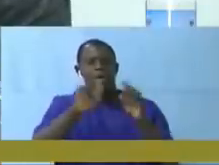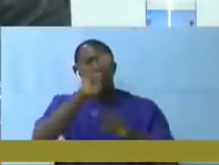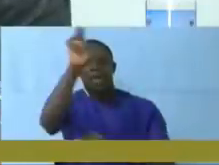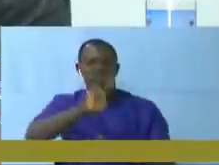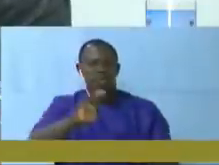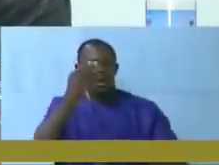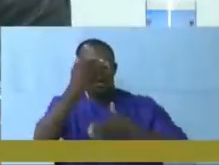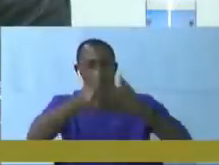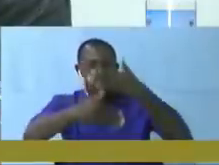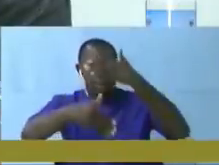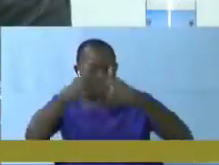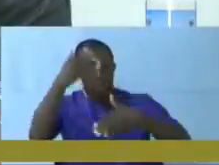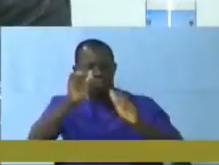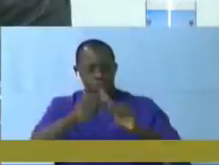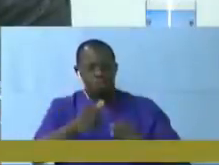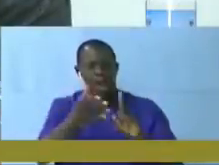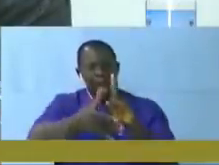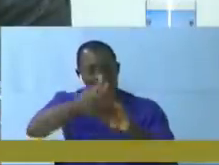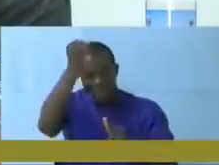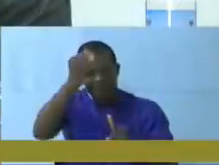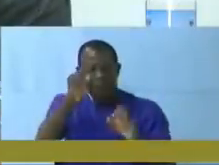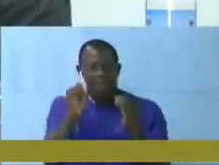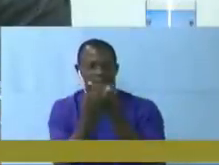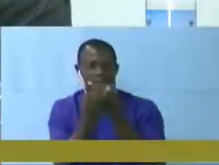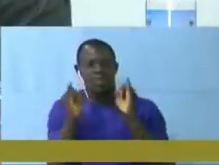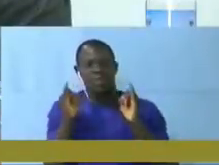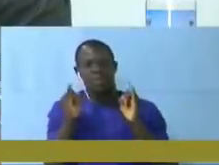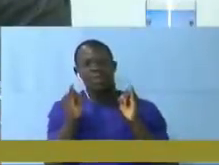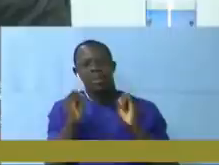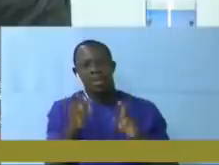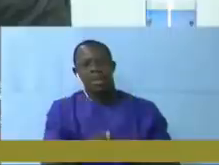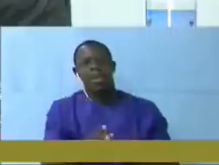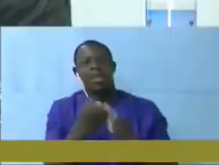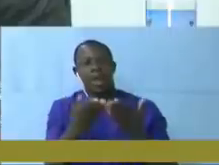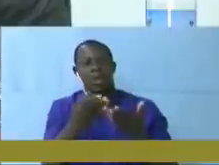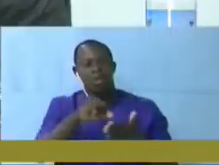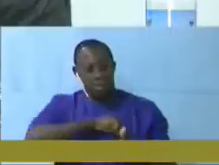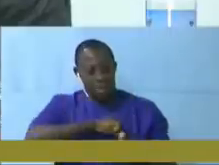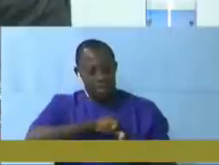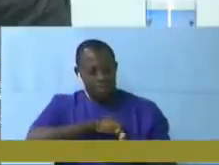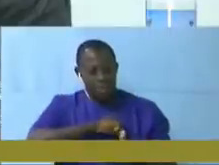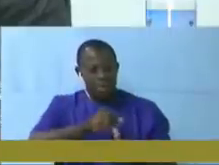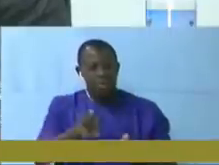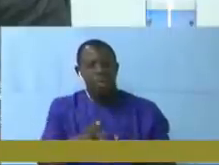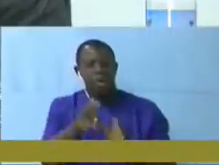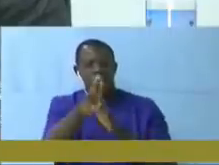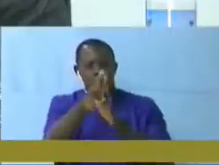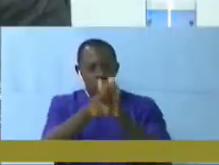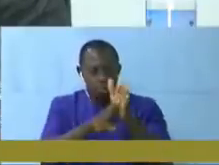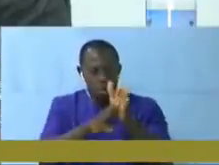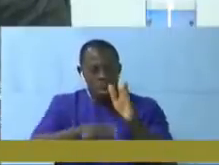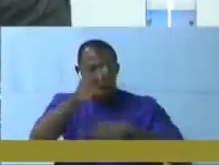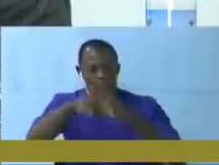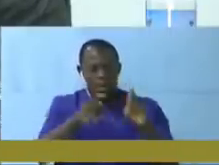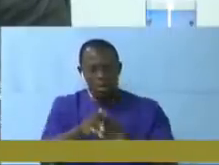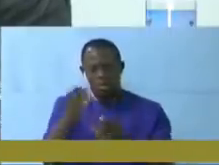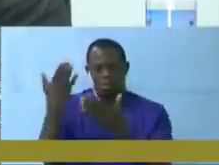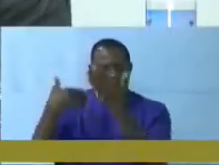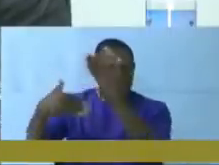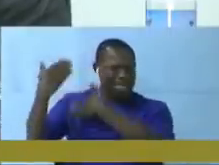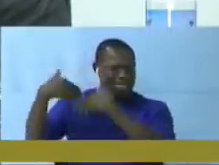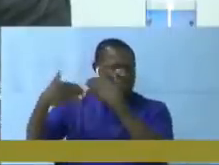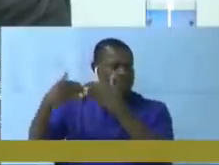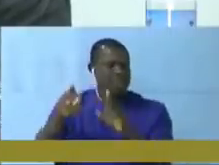building on the attainment of independence. The self-perpetuating rule of the recent